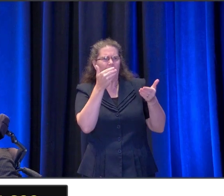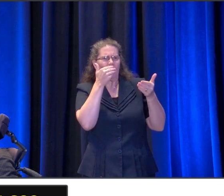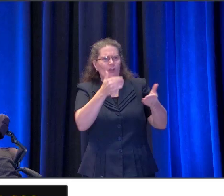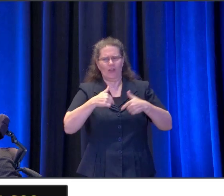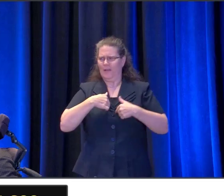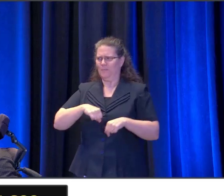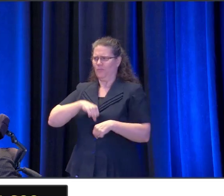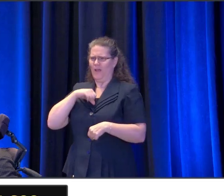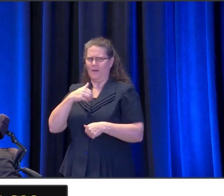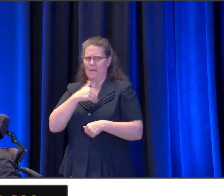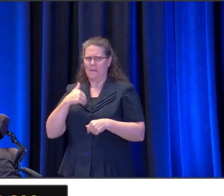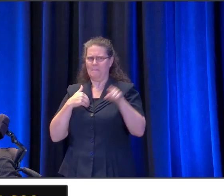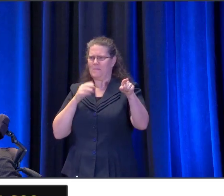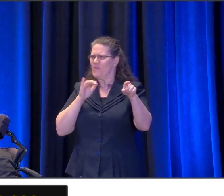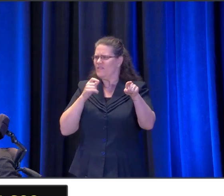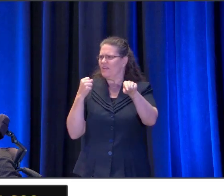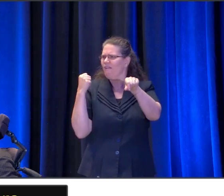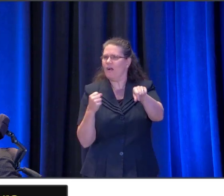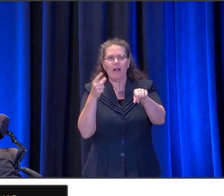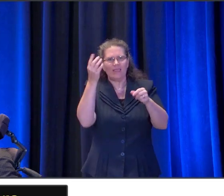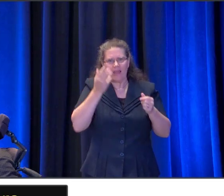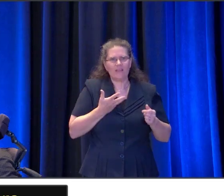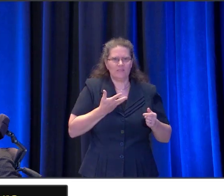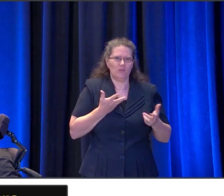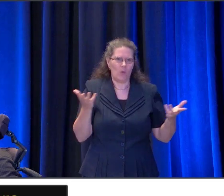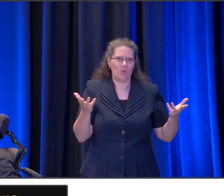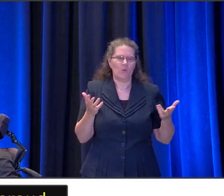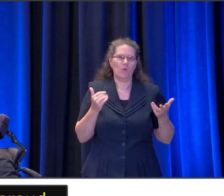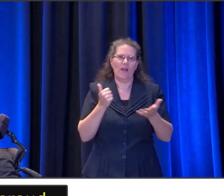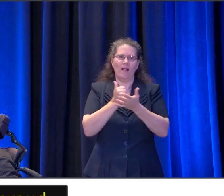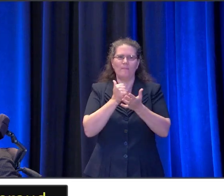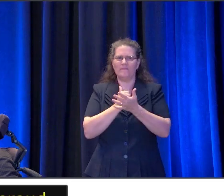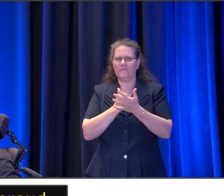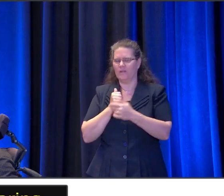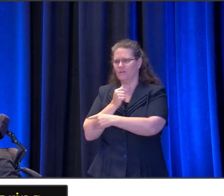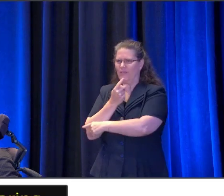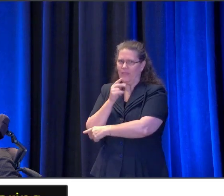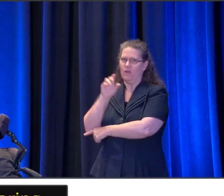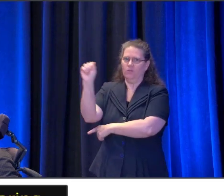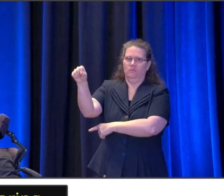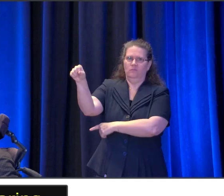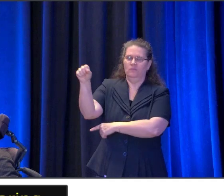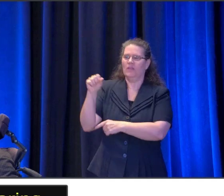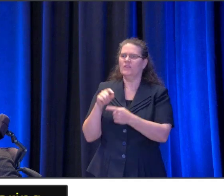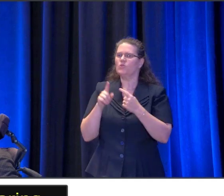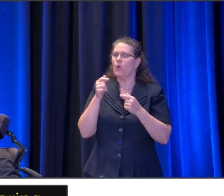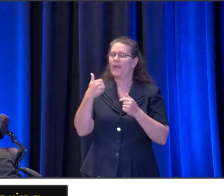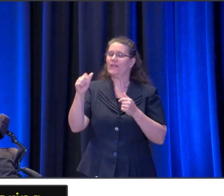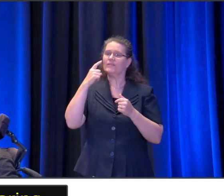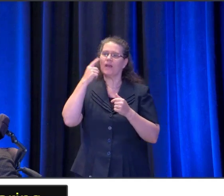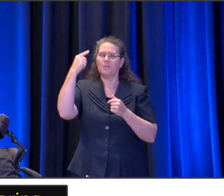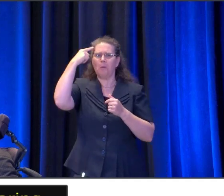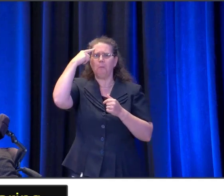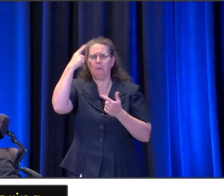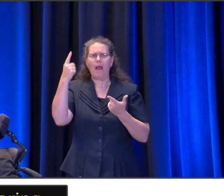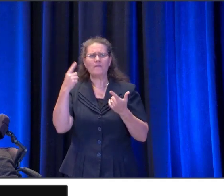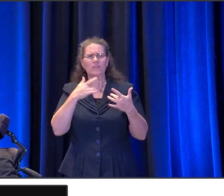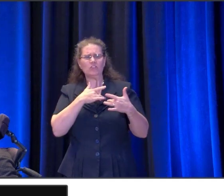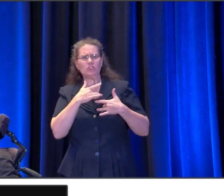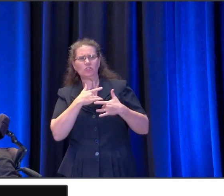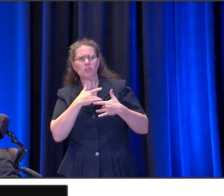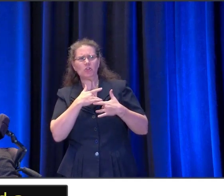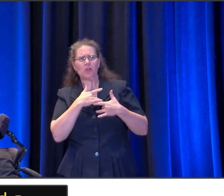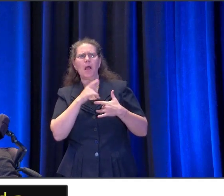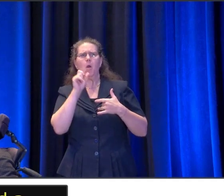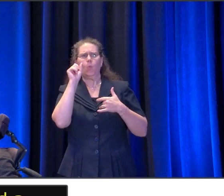movement, hearing from you about that. And when you have concerns and a solution or an idea to address that concern,